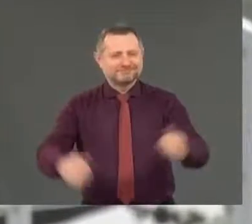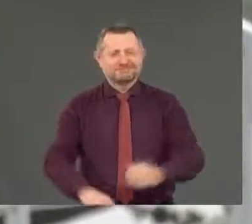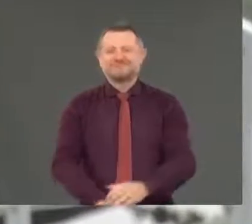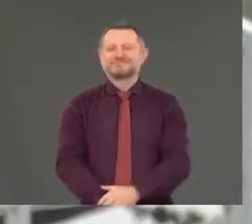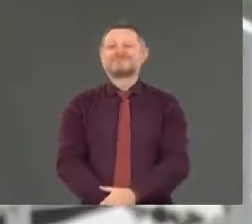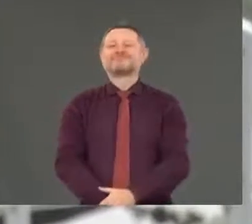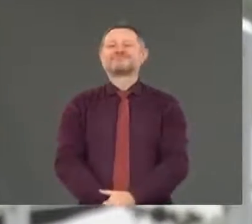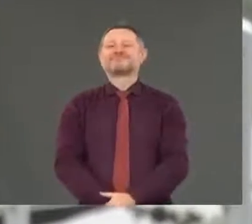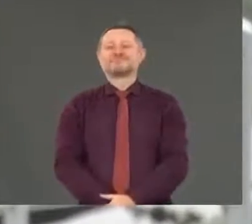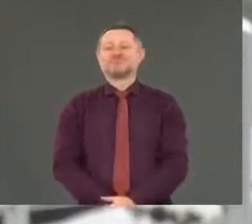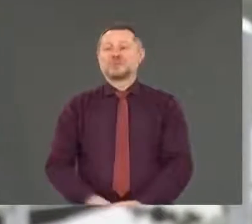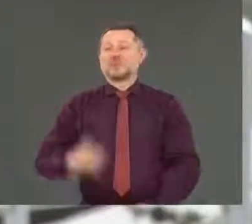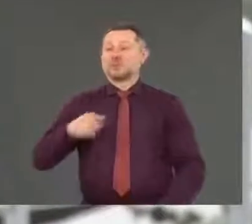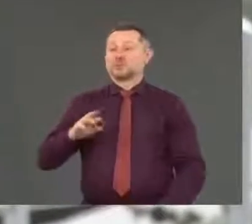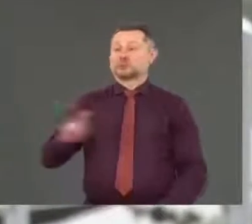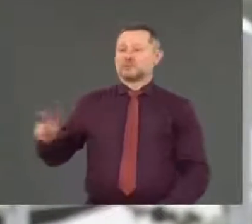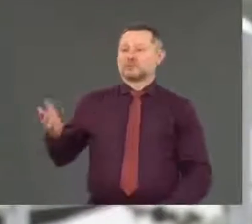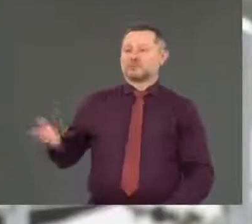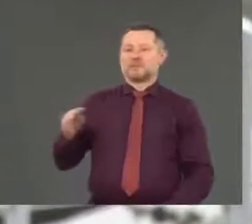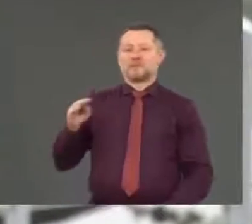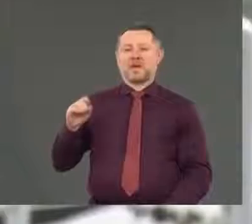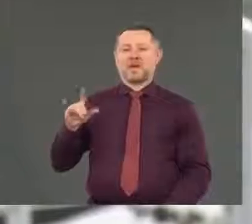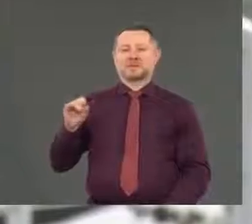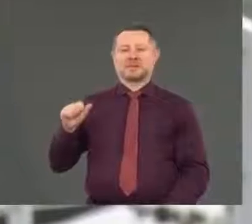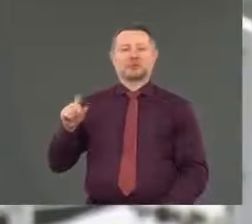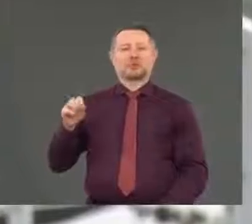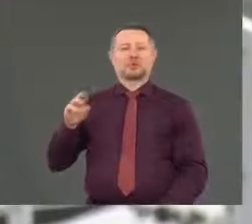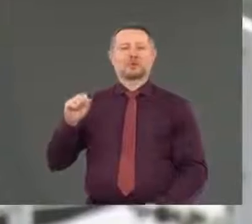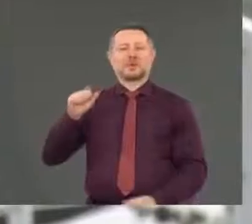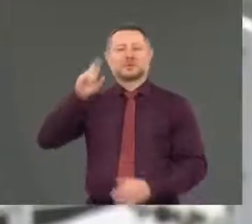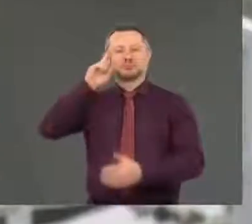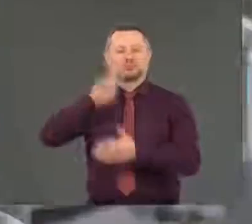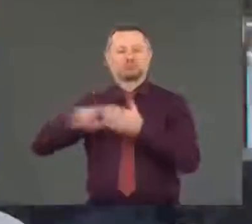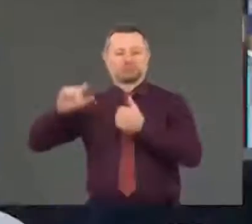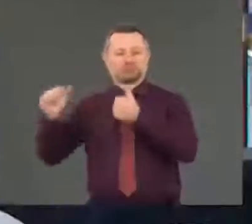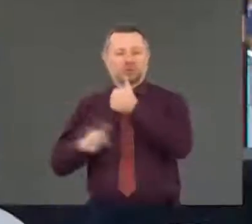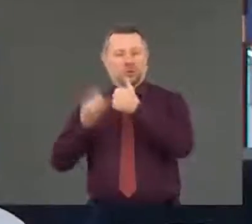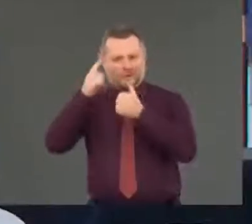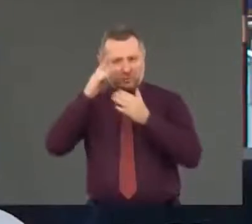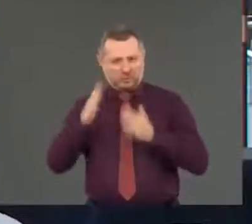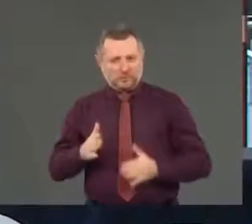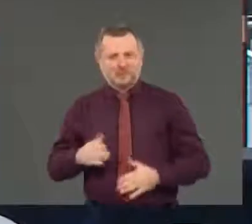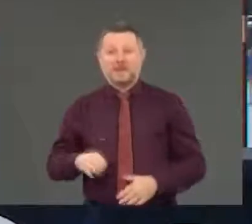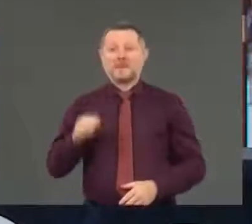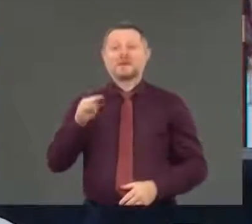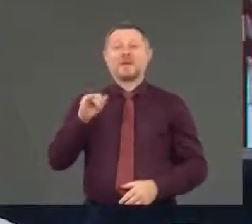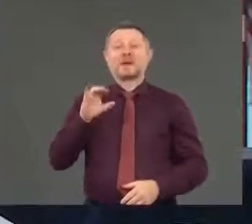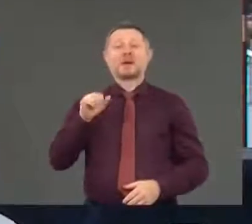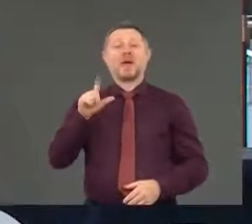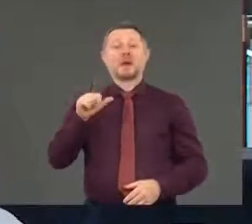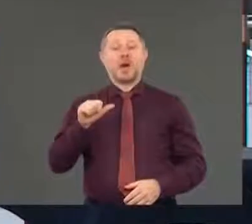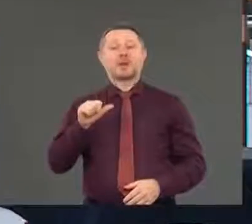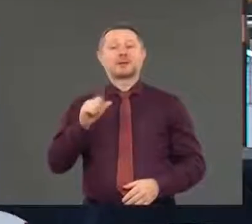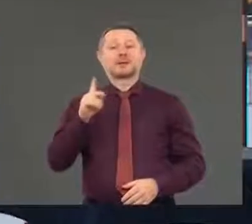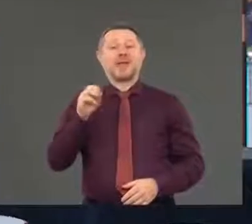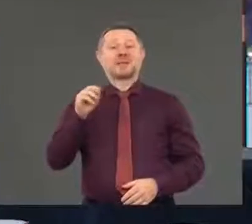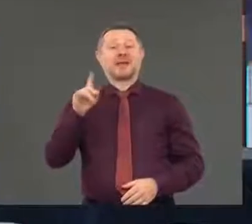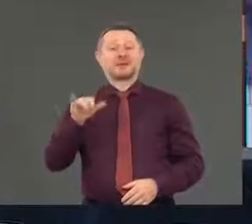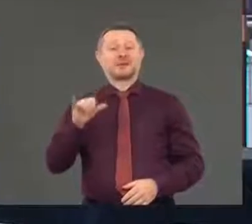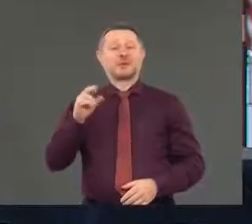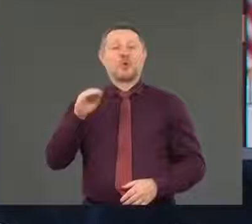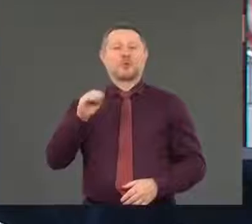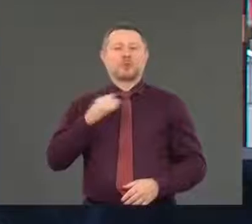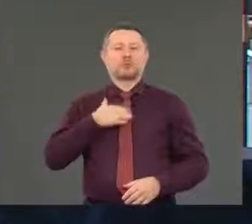To my right, we have Melissa DeRosa, Secretary to the Governor. To my left, Michaela Kennedy Cuomo, who is representing her